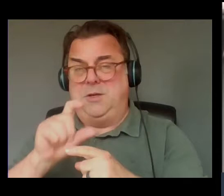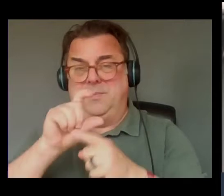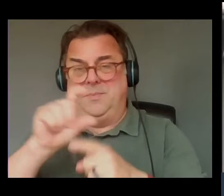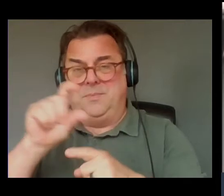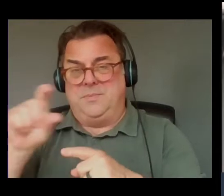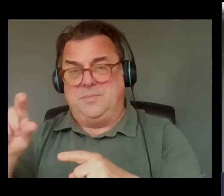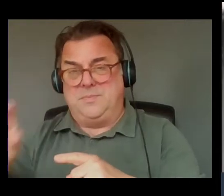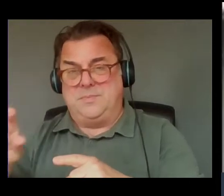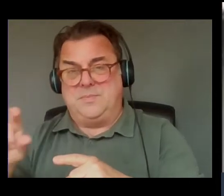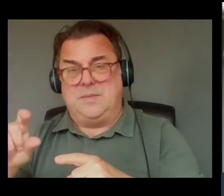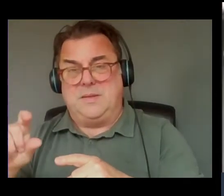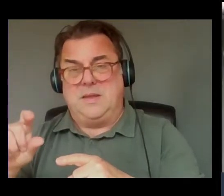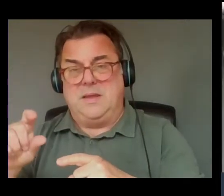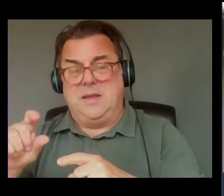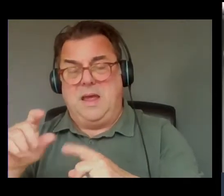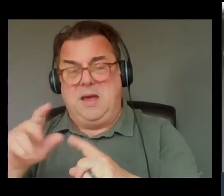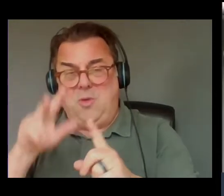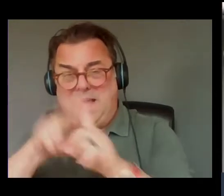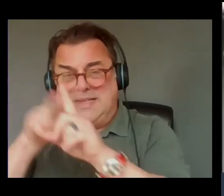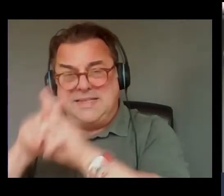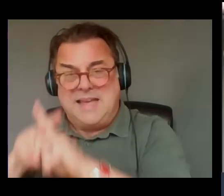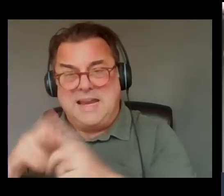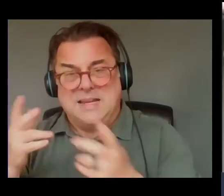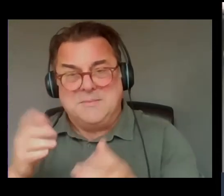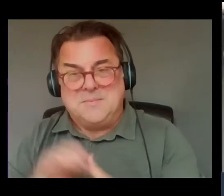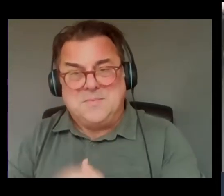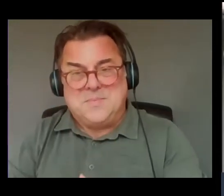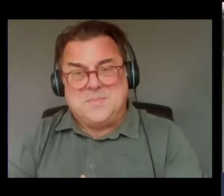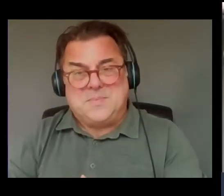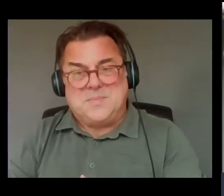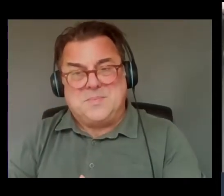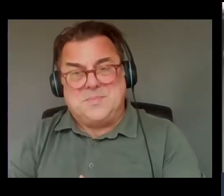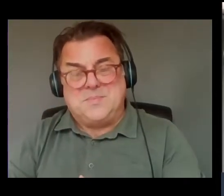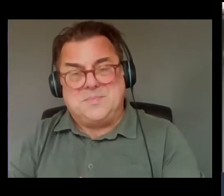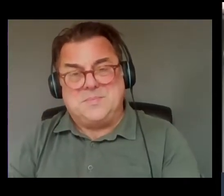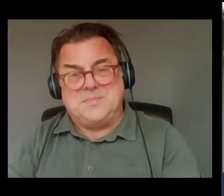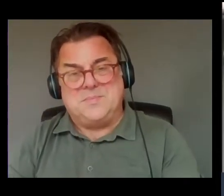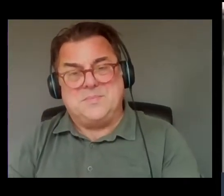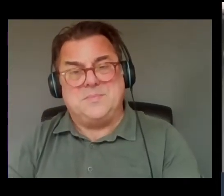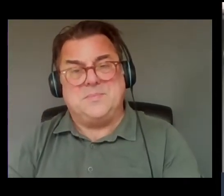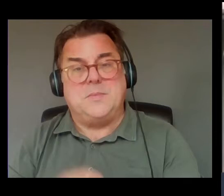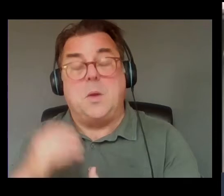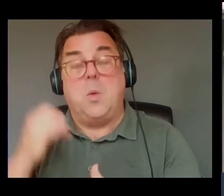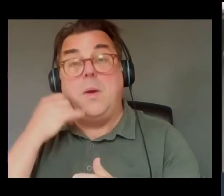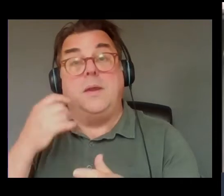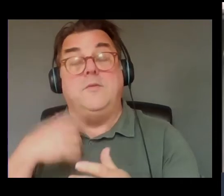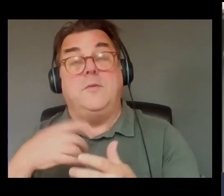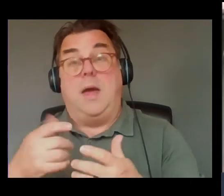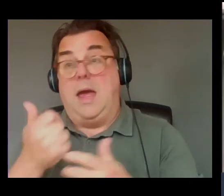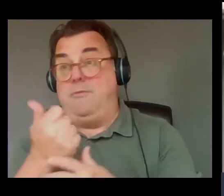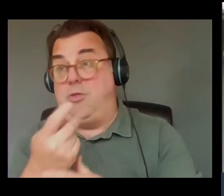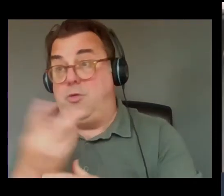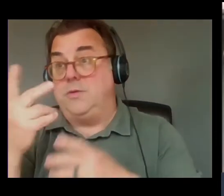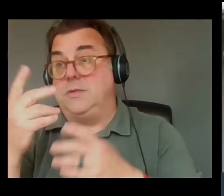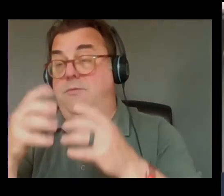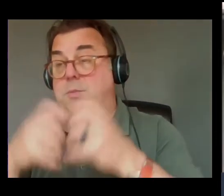and assign different tasks to different places? Or, what if a machine crashes? How do I handle machine failures?